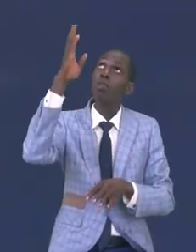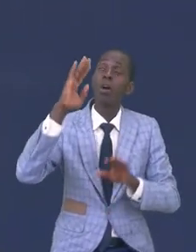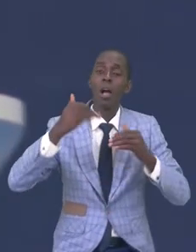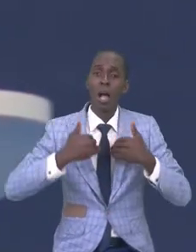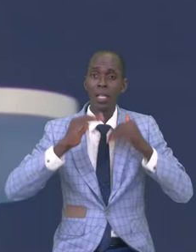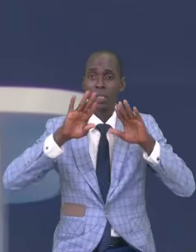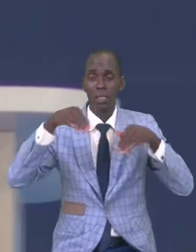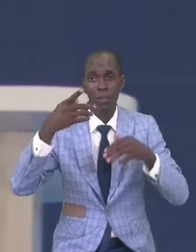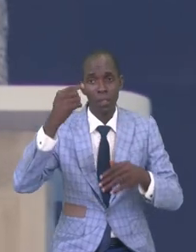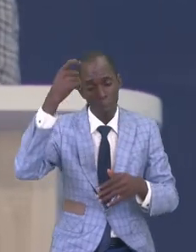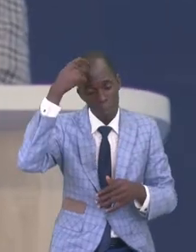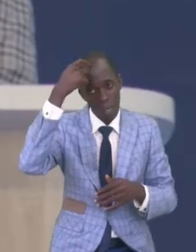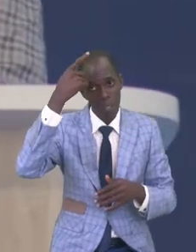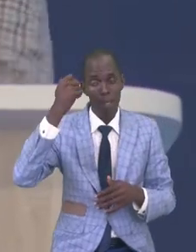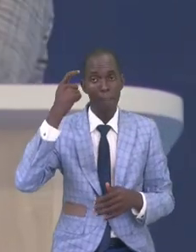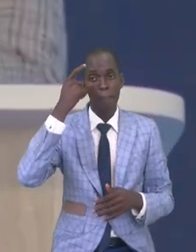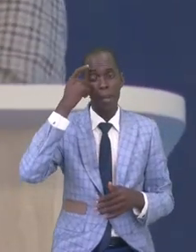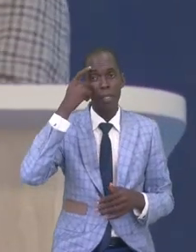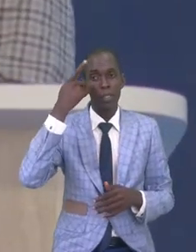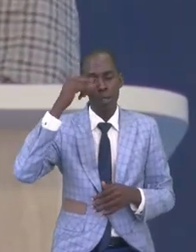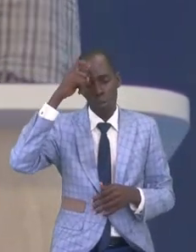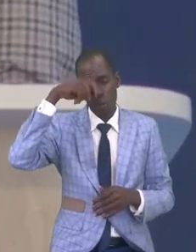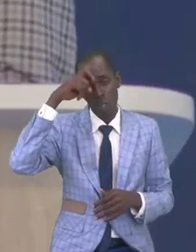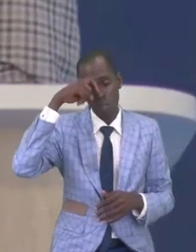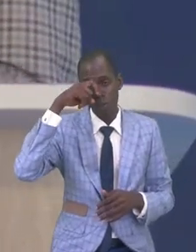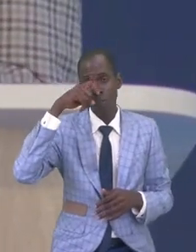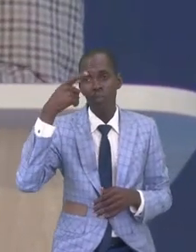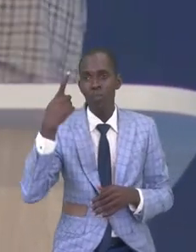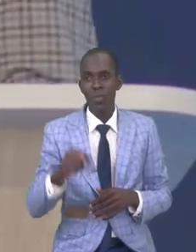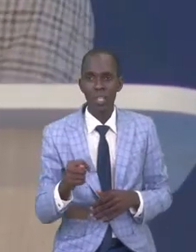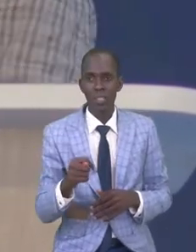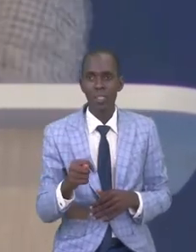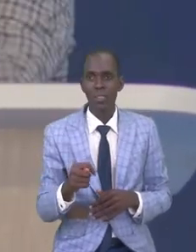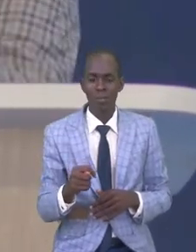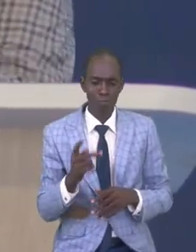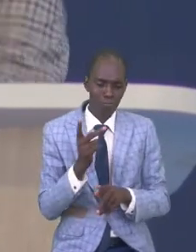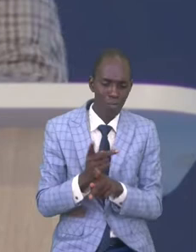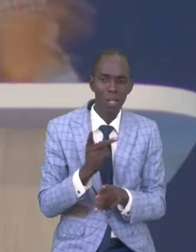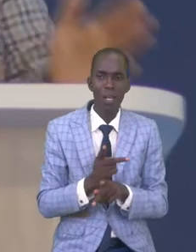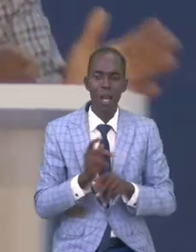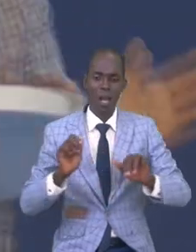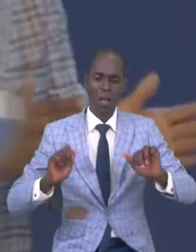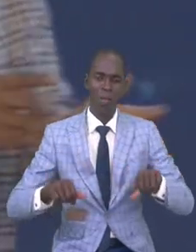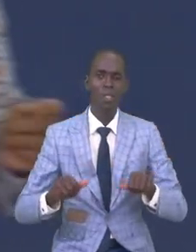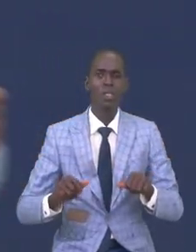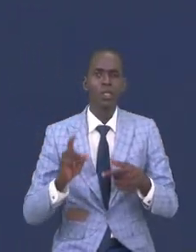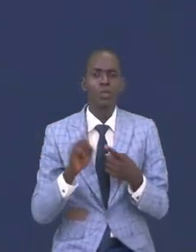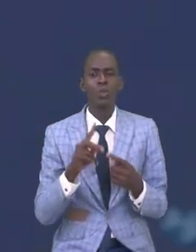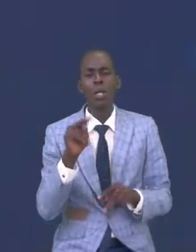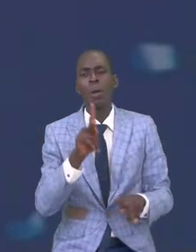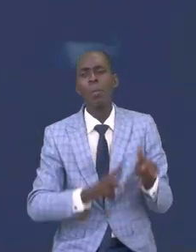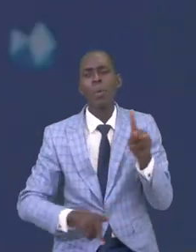brain, the mind, the wisdom, the research ability to those people